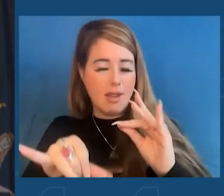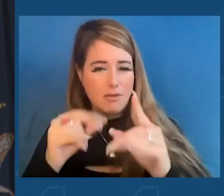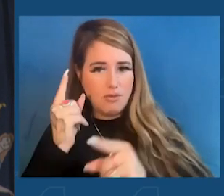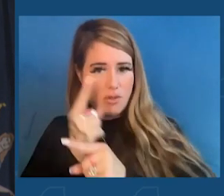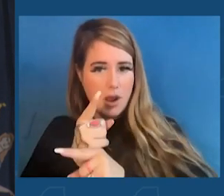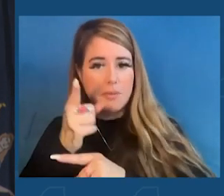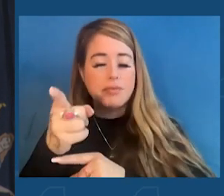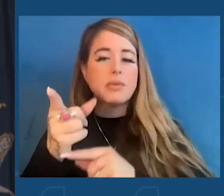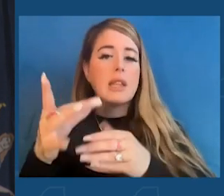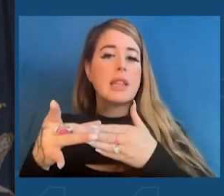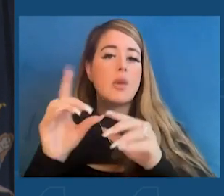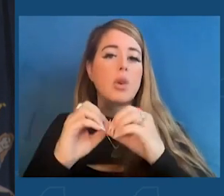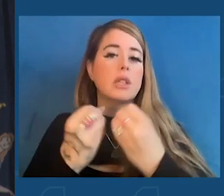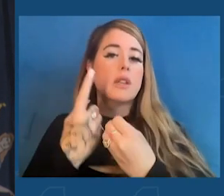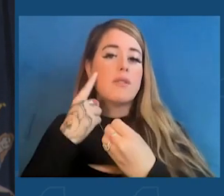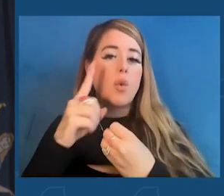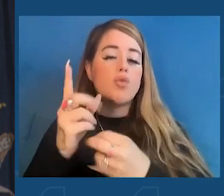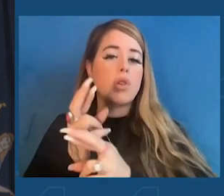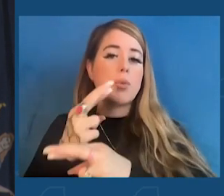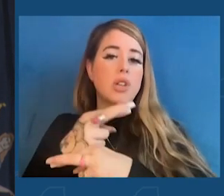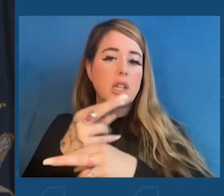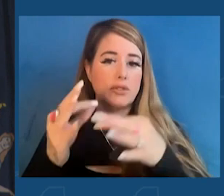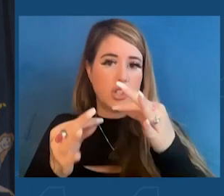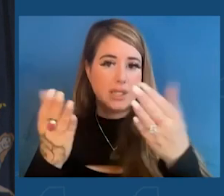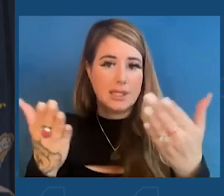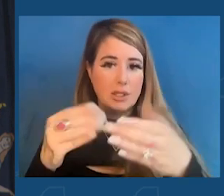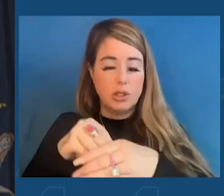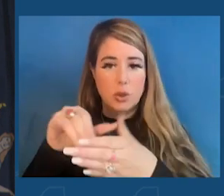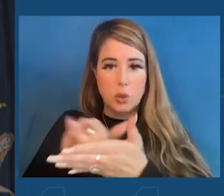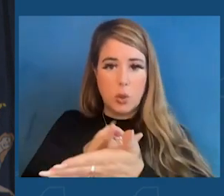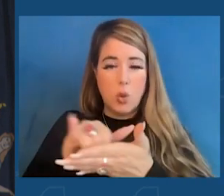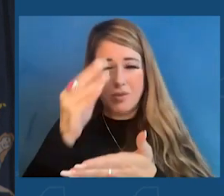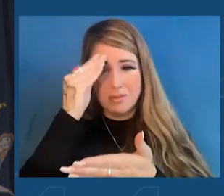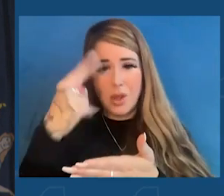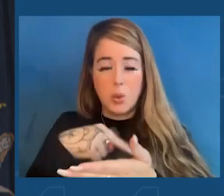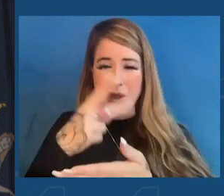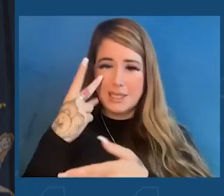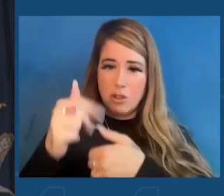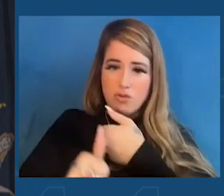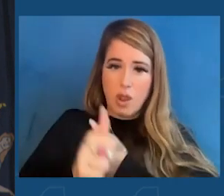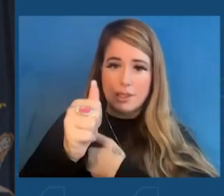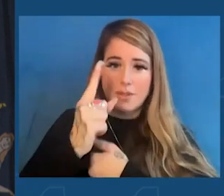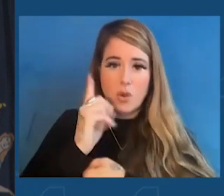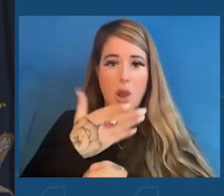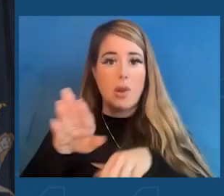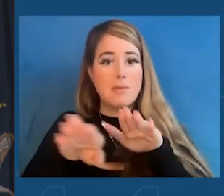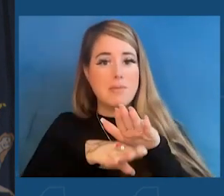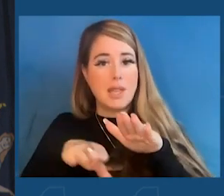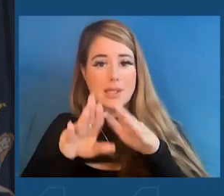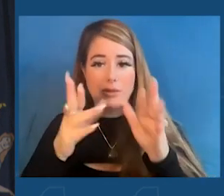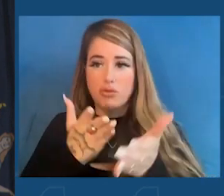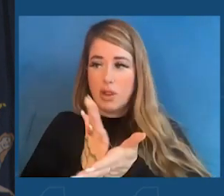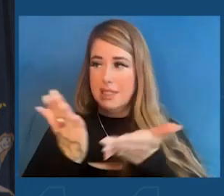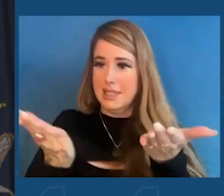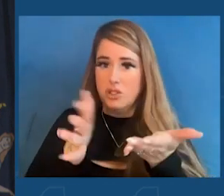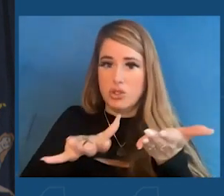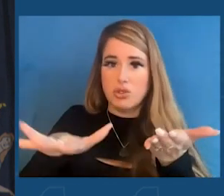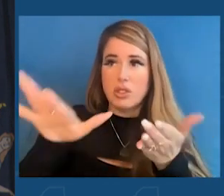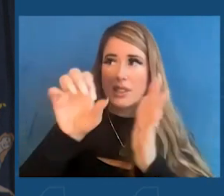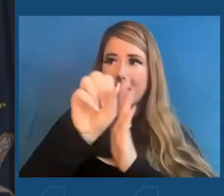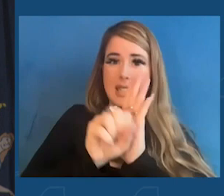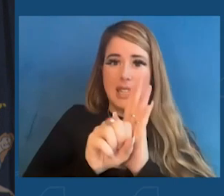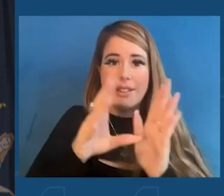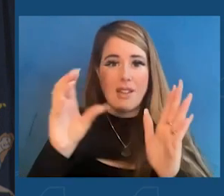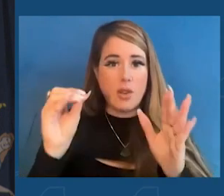Reproductive Justice Collective of New York. We continue to see threats to our basic rights in other states and in the courts. And as the case